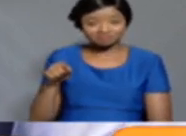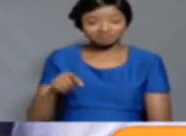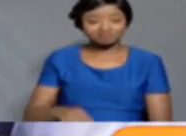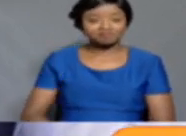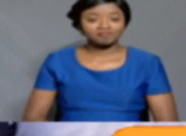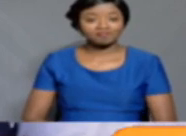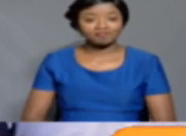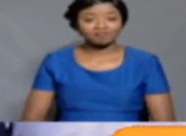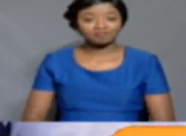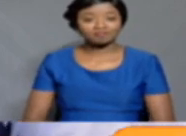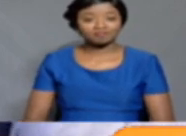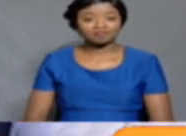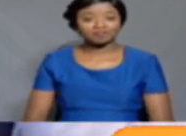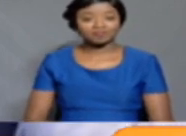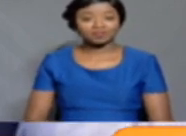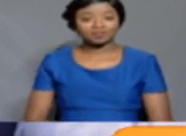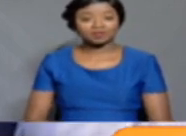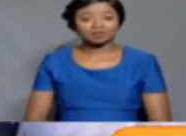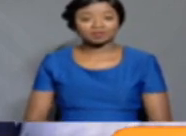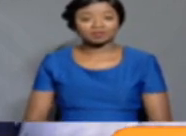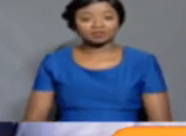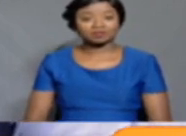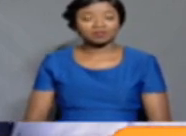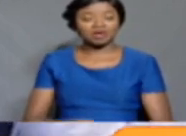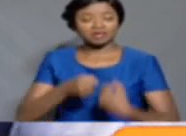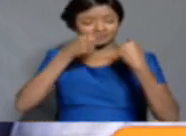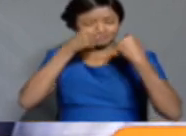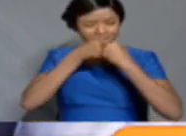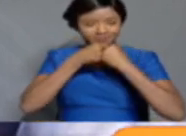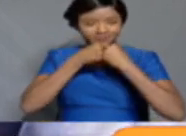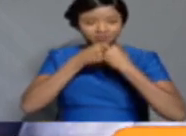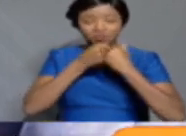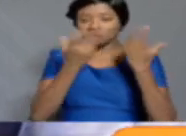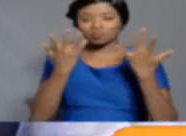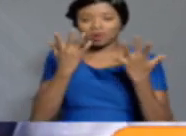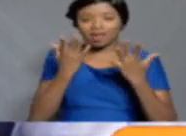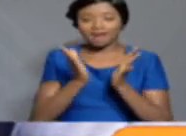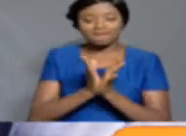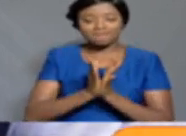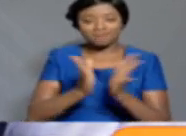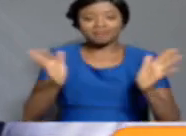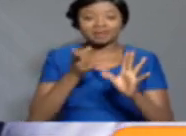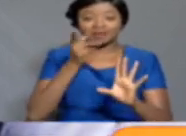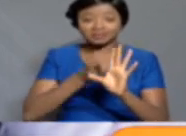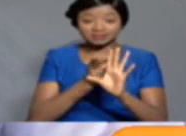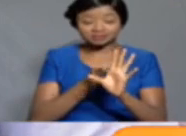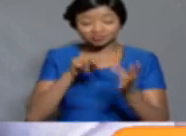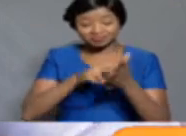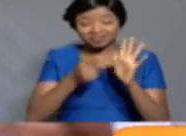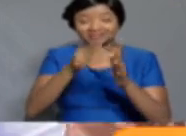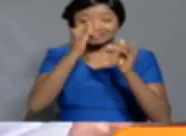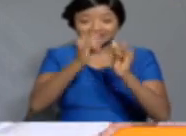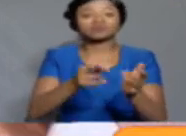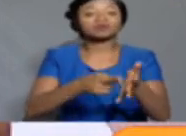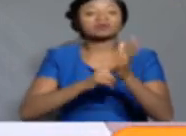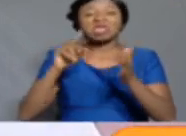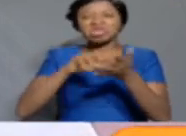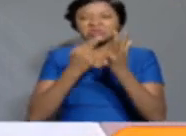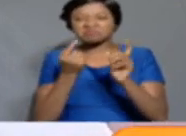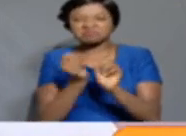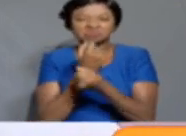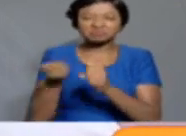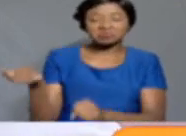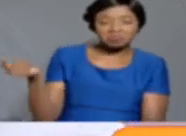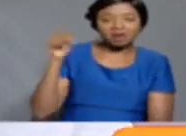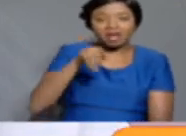of political public participation. That's the new requirement in how we do things. You can't just come to the scene